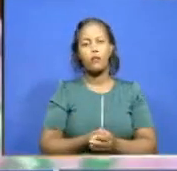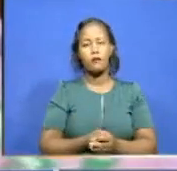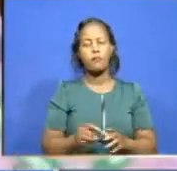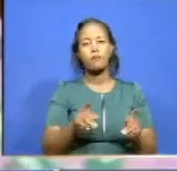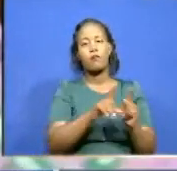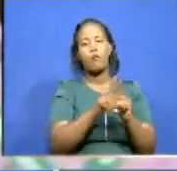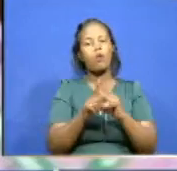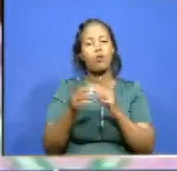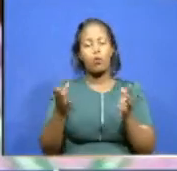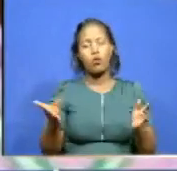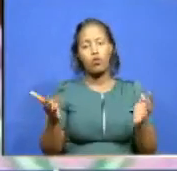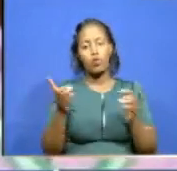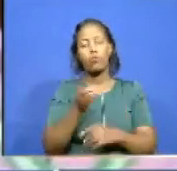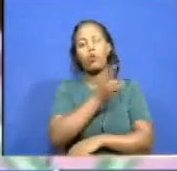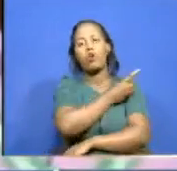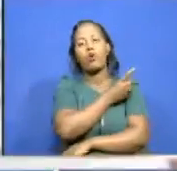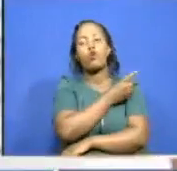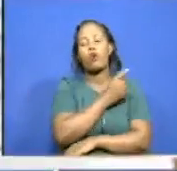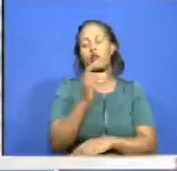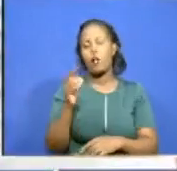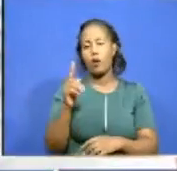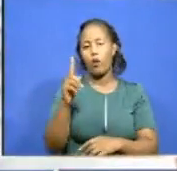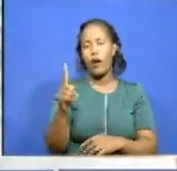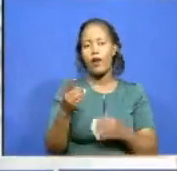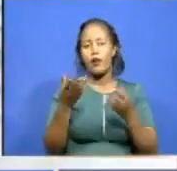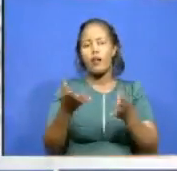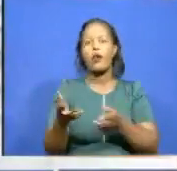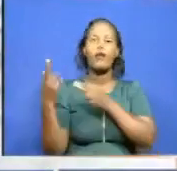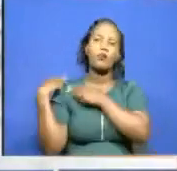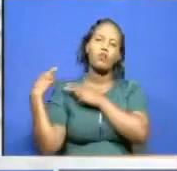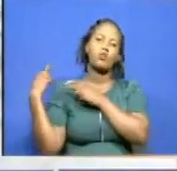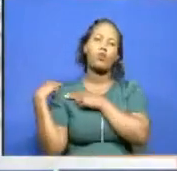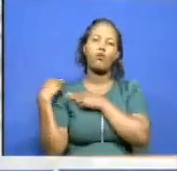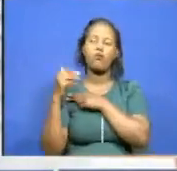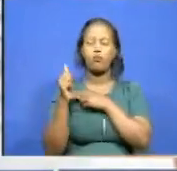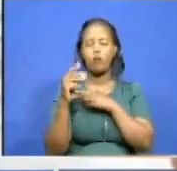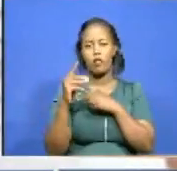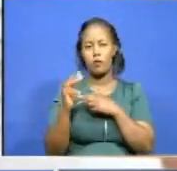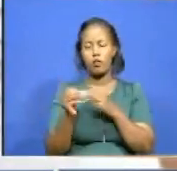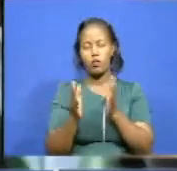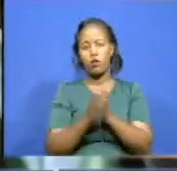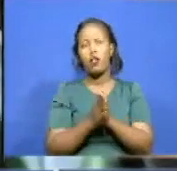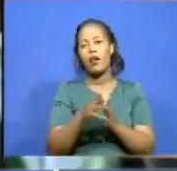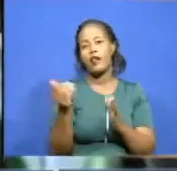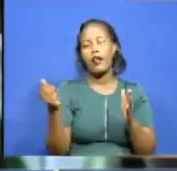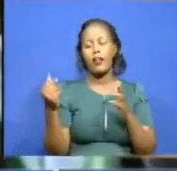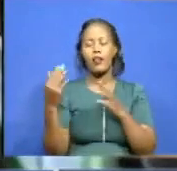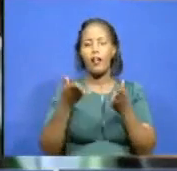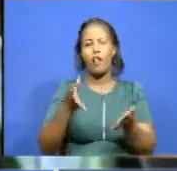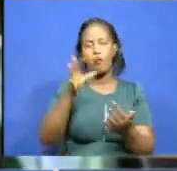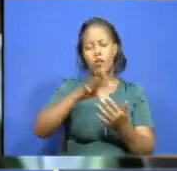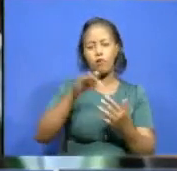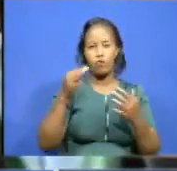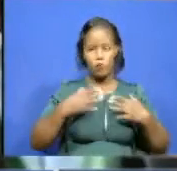Consequently, Dr. Lenai Kamario is now in charge of administration and Ross Maitai is in charge of